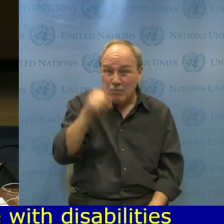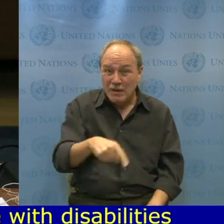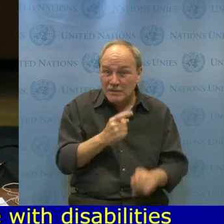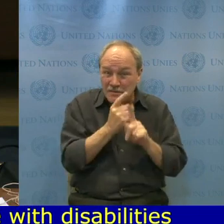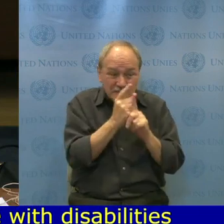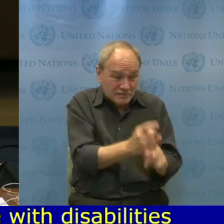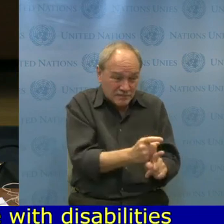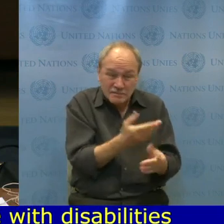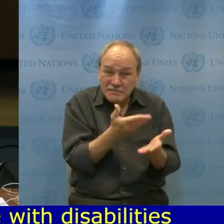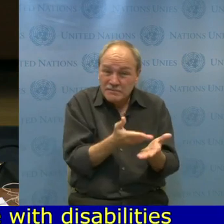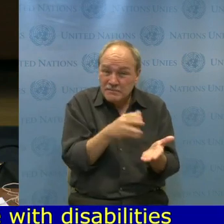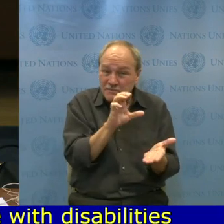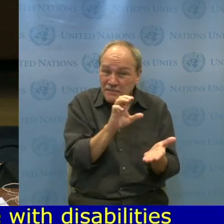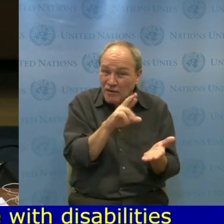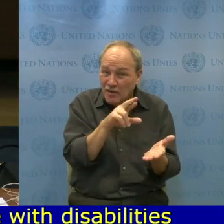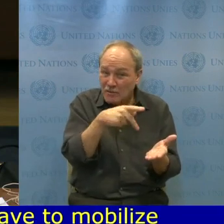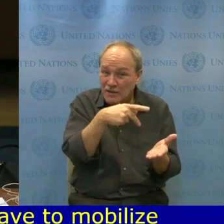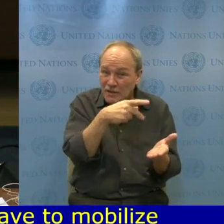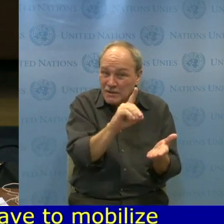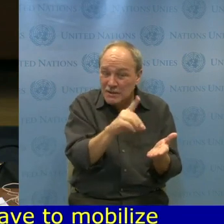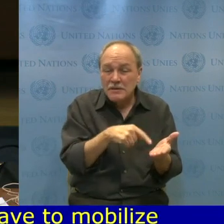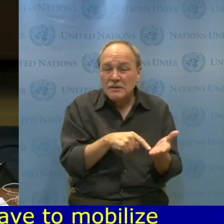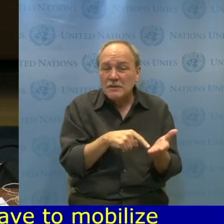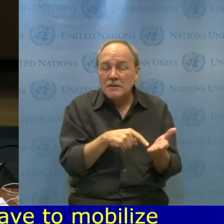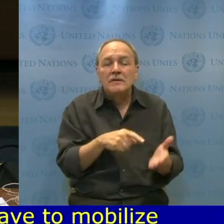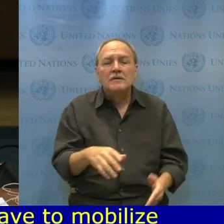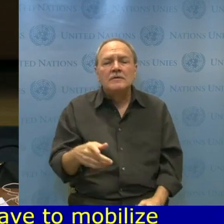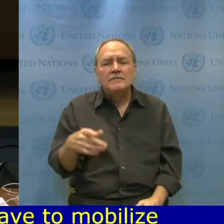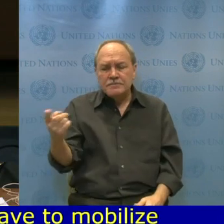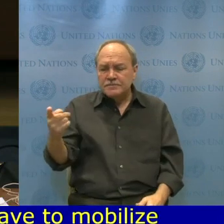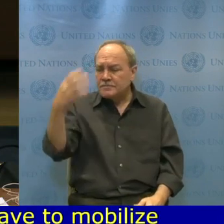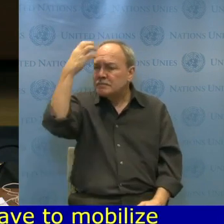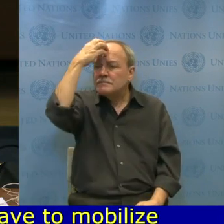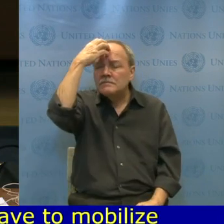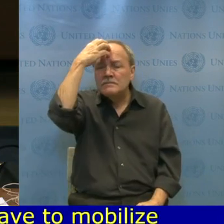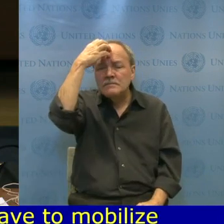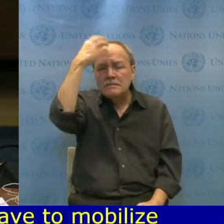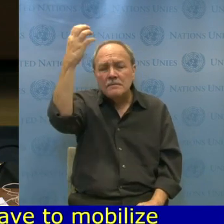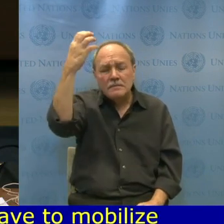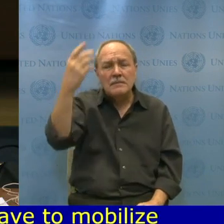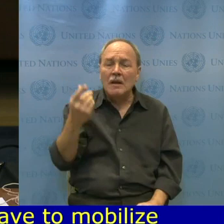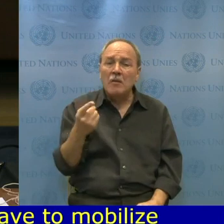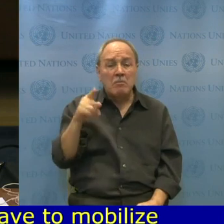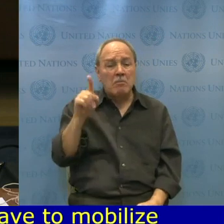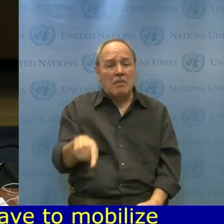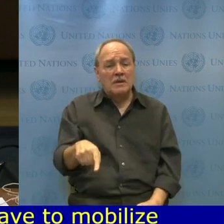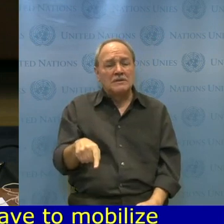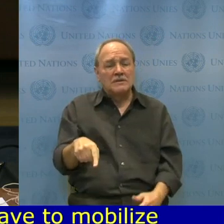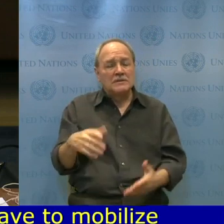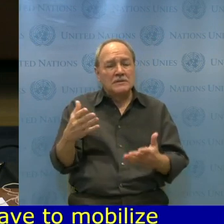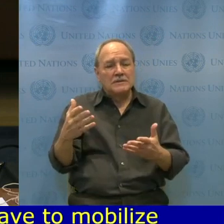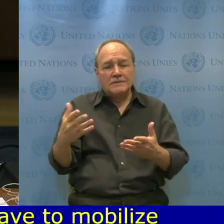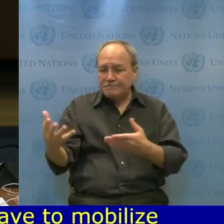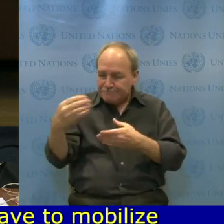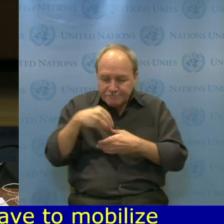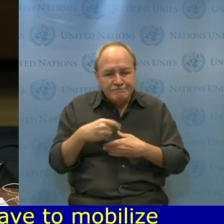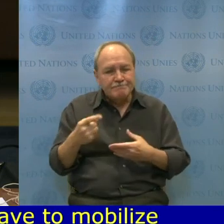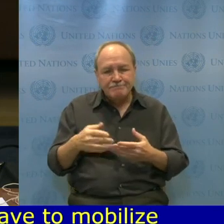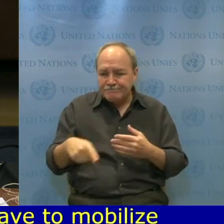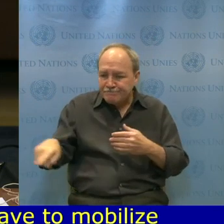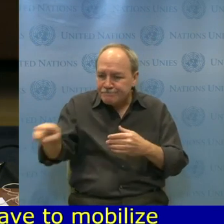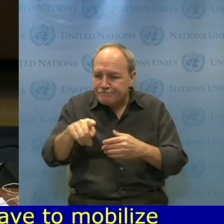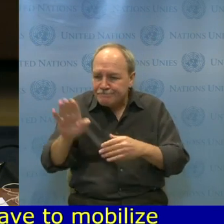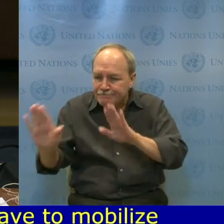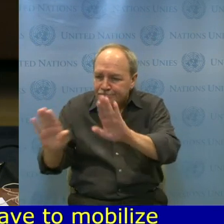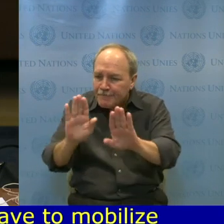is, in particular, vital that states should include the rights and needs of persons